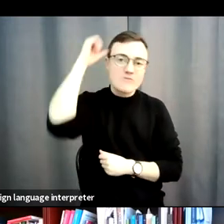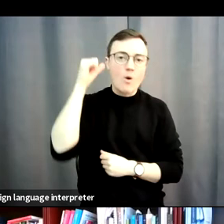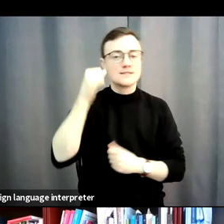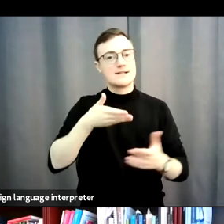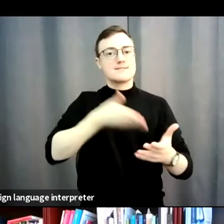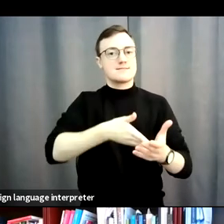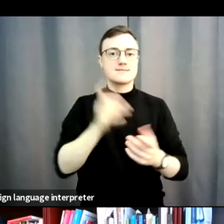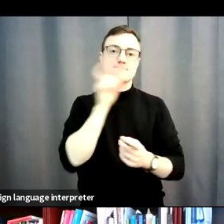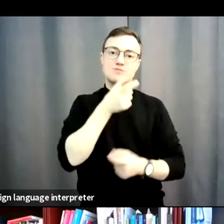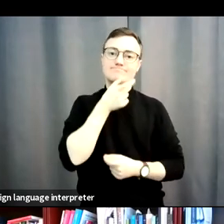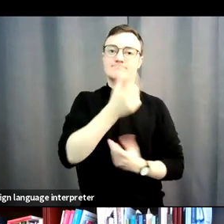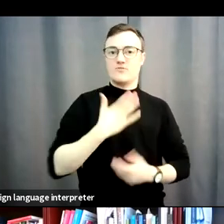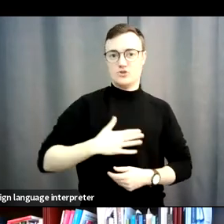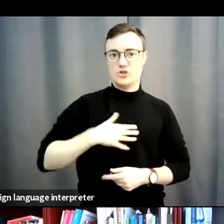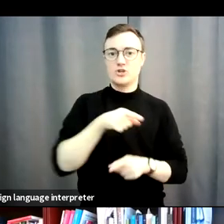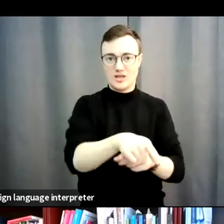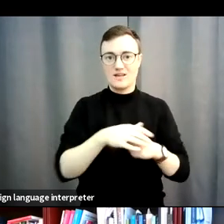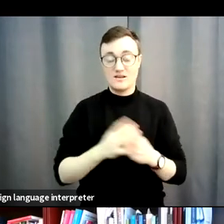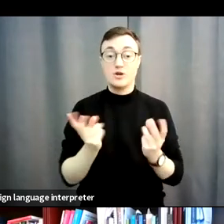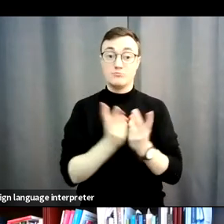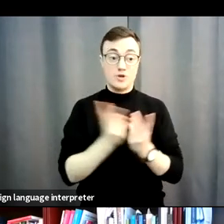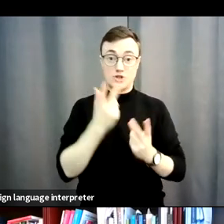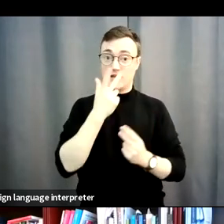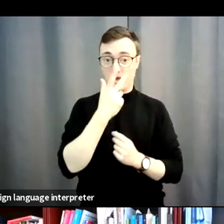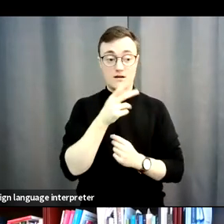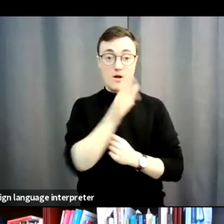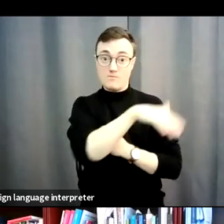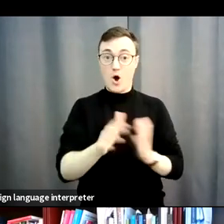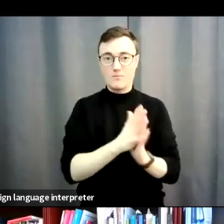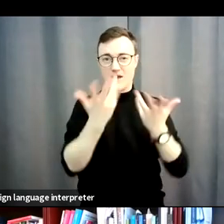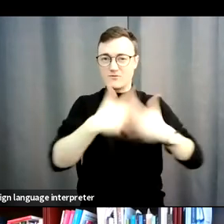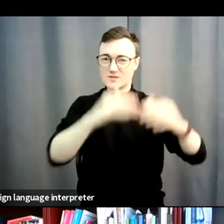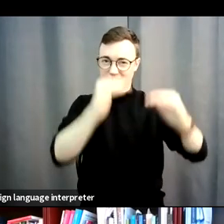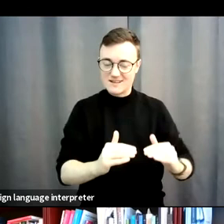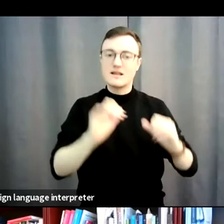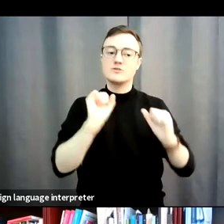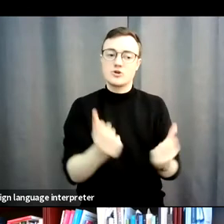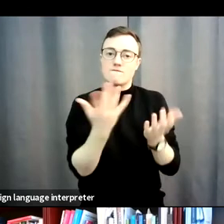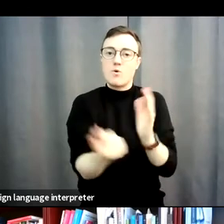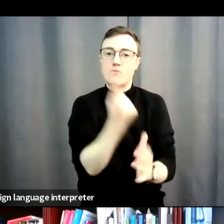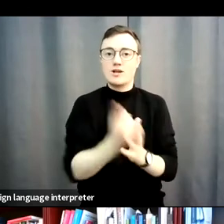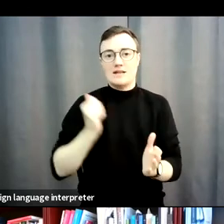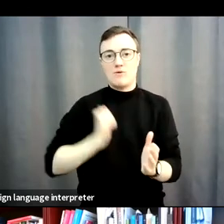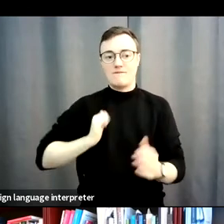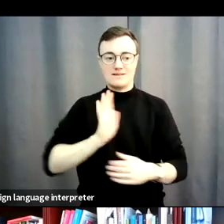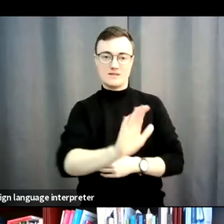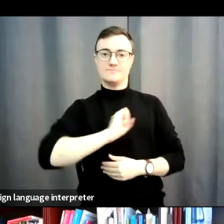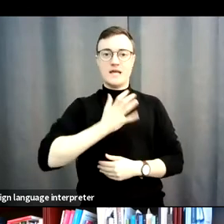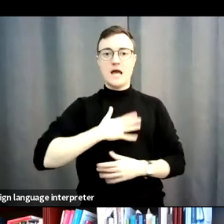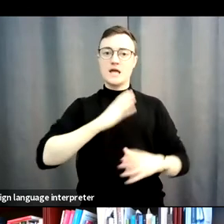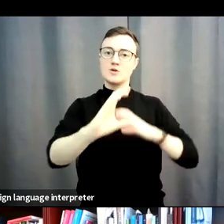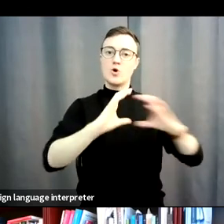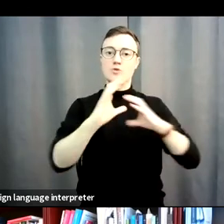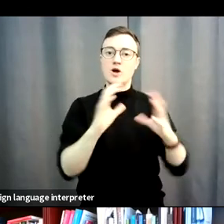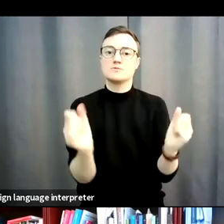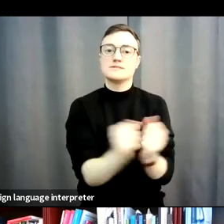with disabilities should be equipped with and enabled to use any mode of communication necessary to facilitate the expression